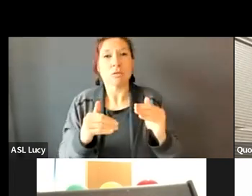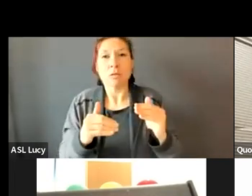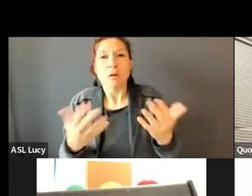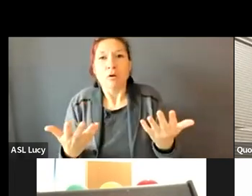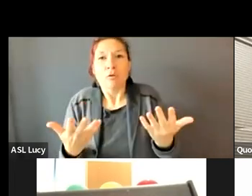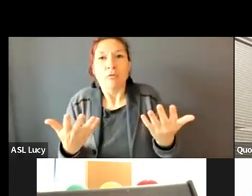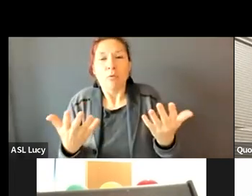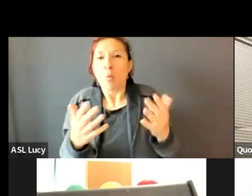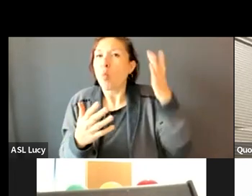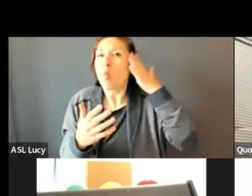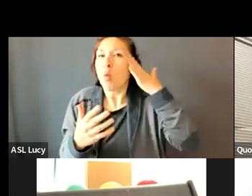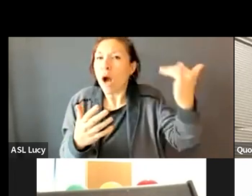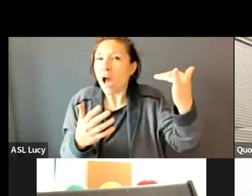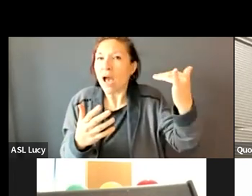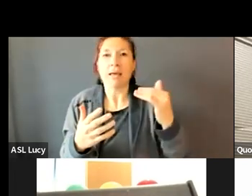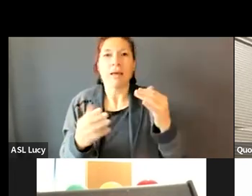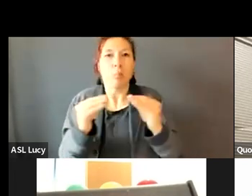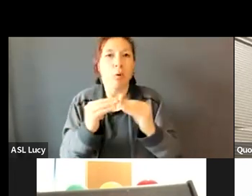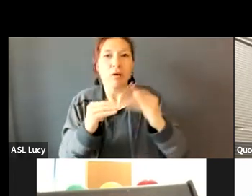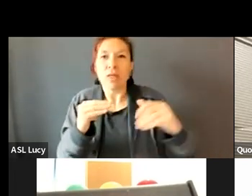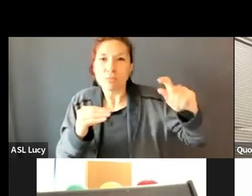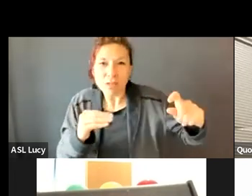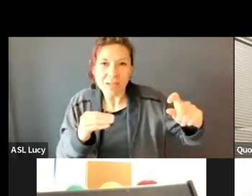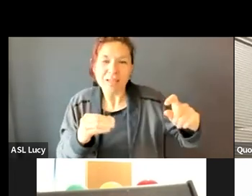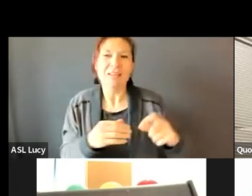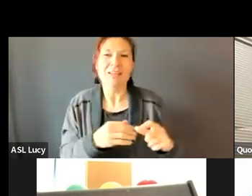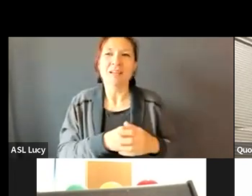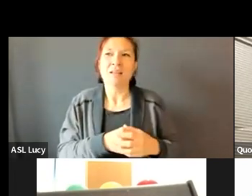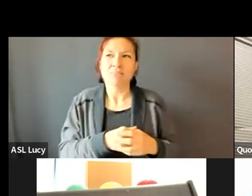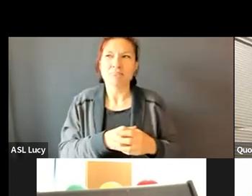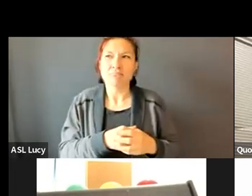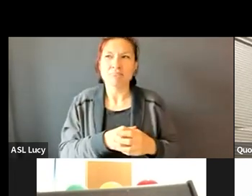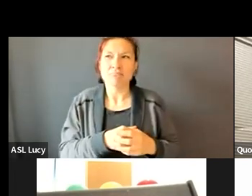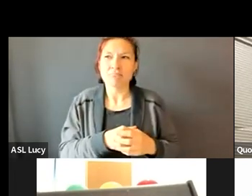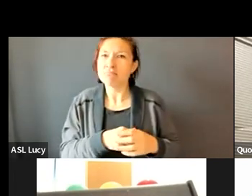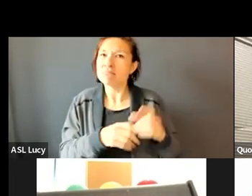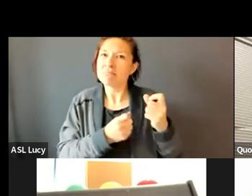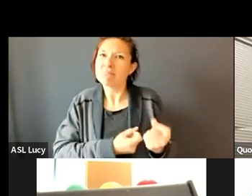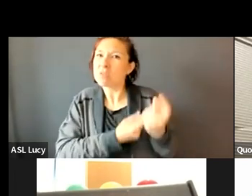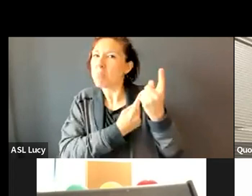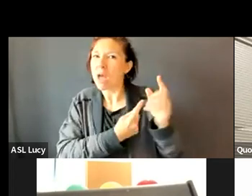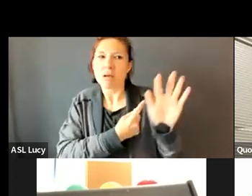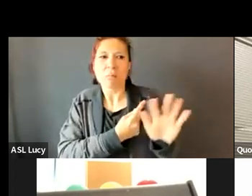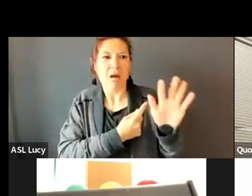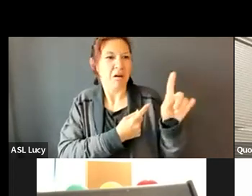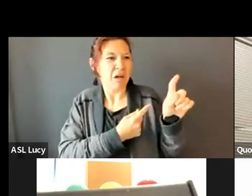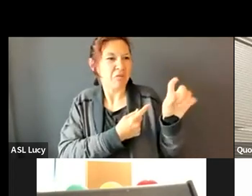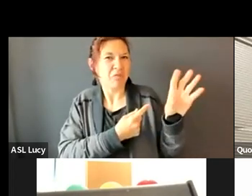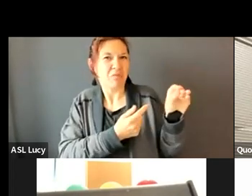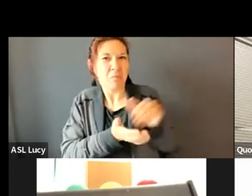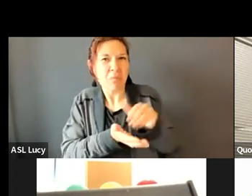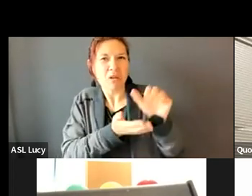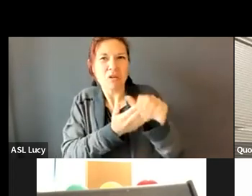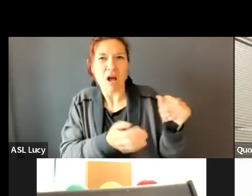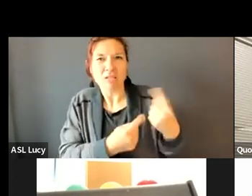than we should be we've spent 150 plus million dollars